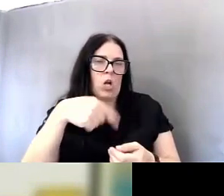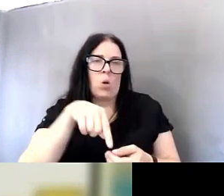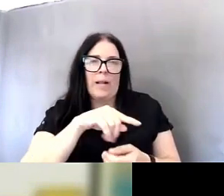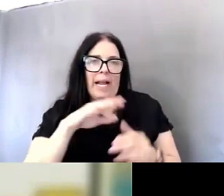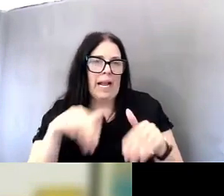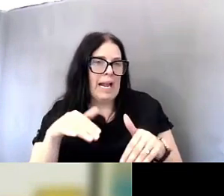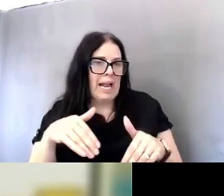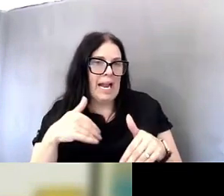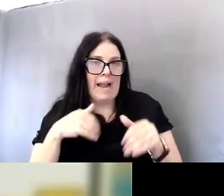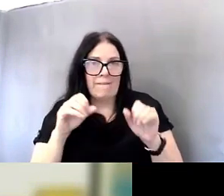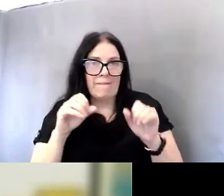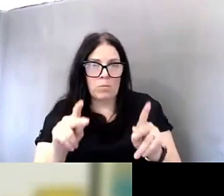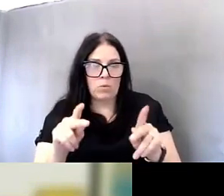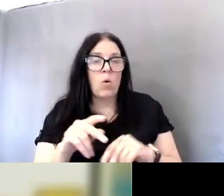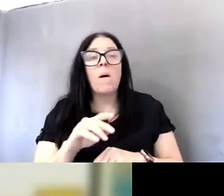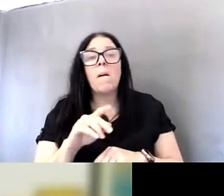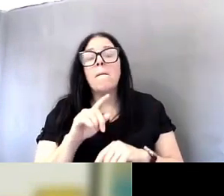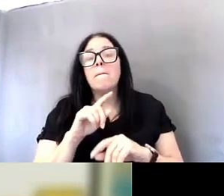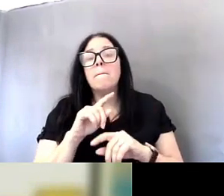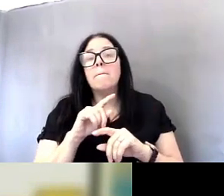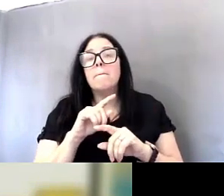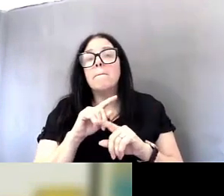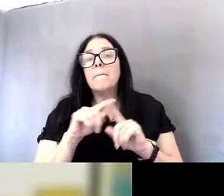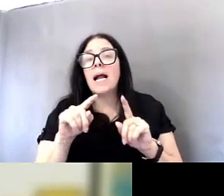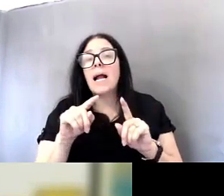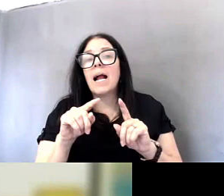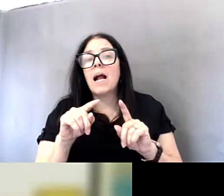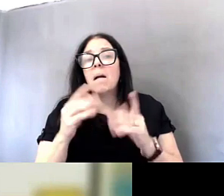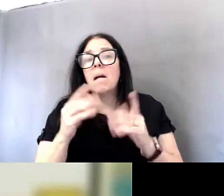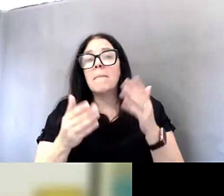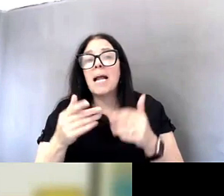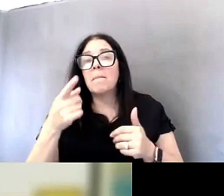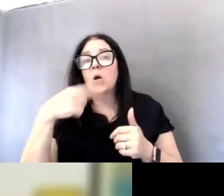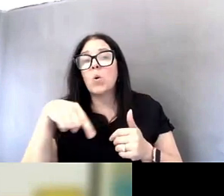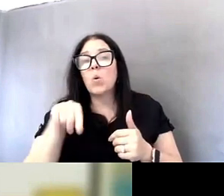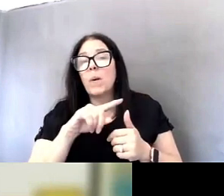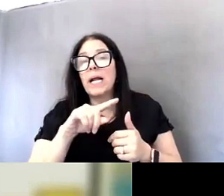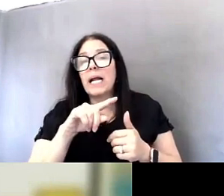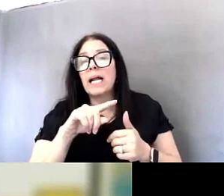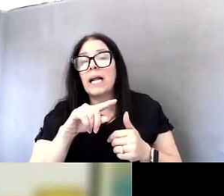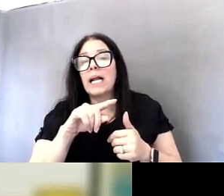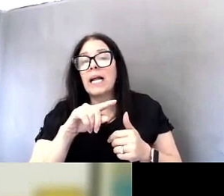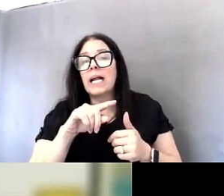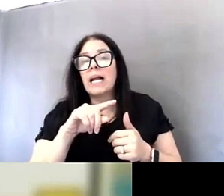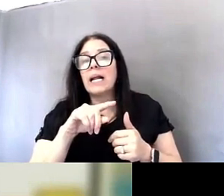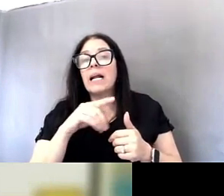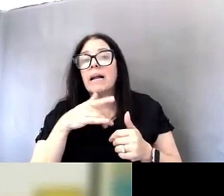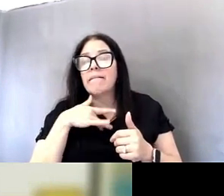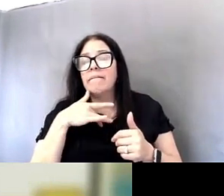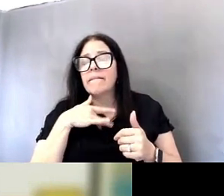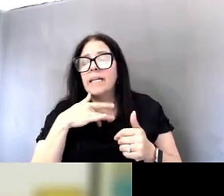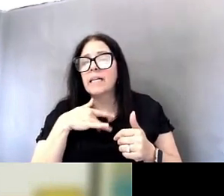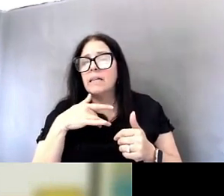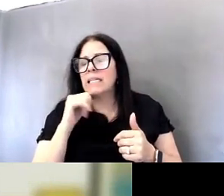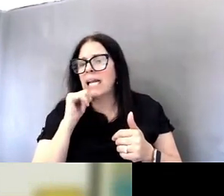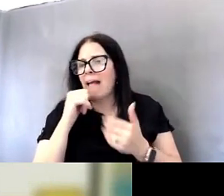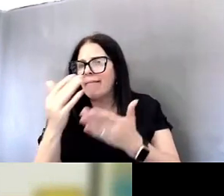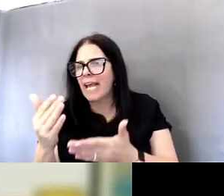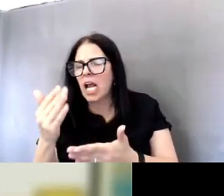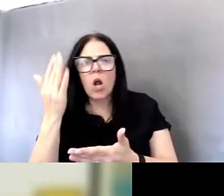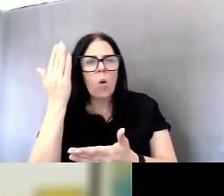include, or was reviewed, but potentially because of the criteria wasn't included. Then we can clarify why it wasn't